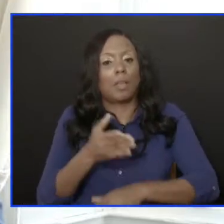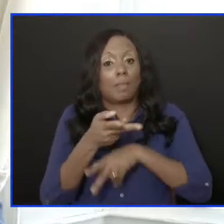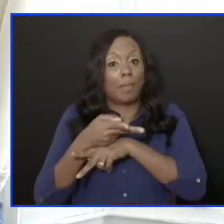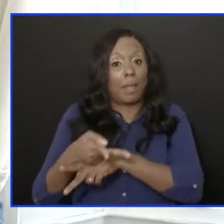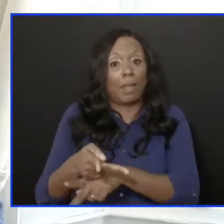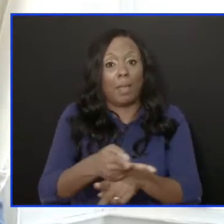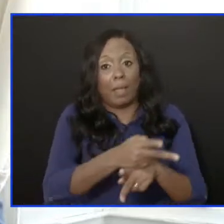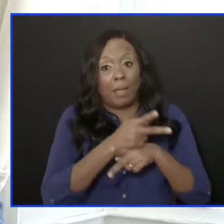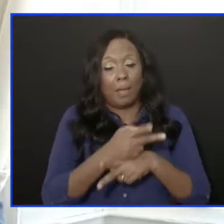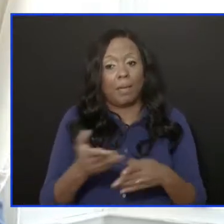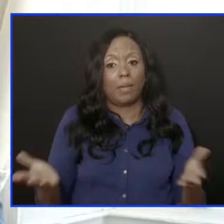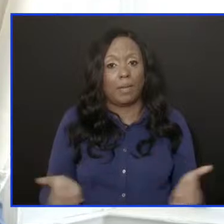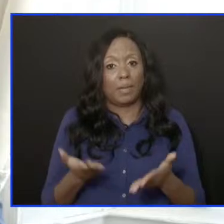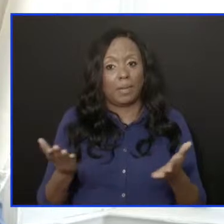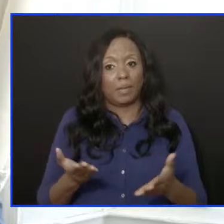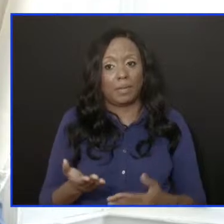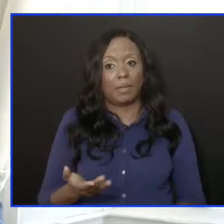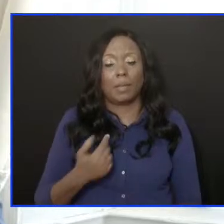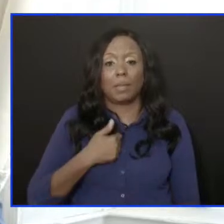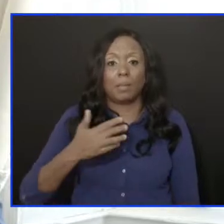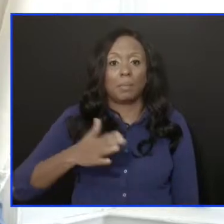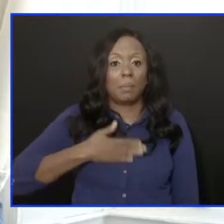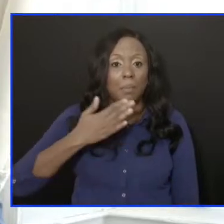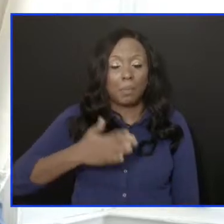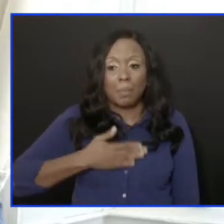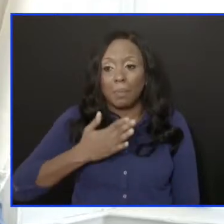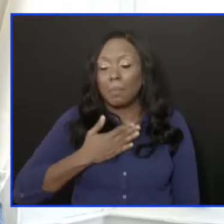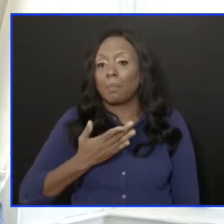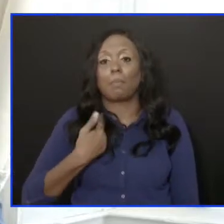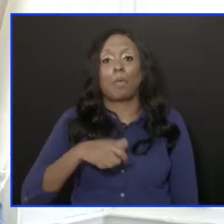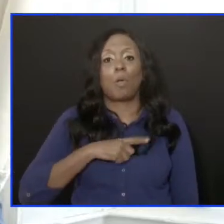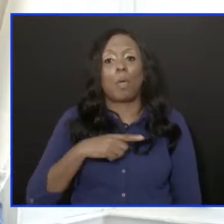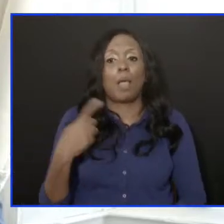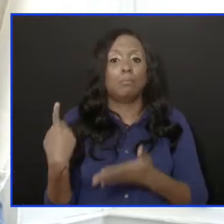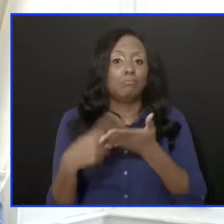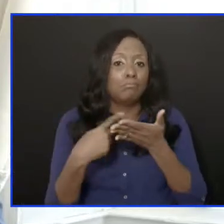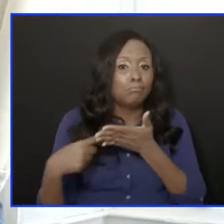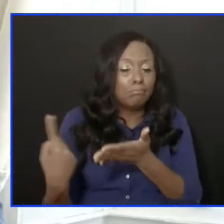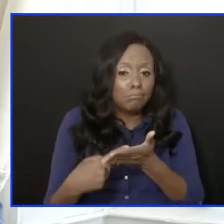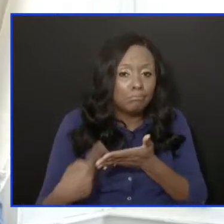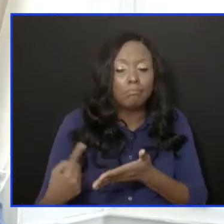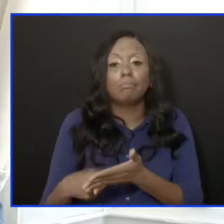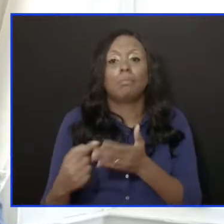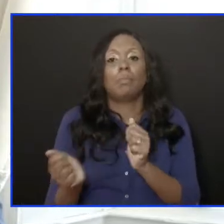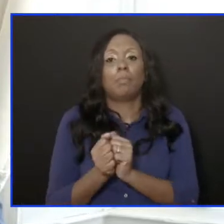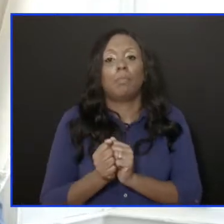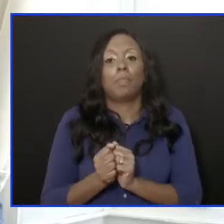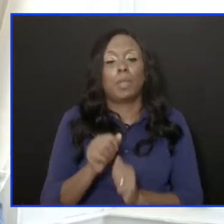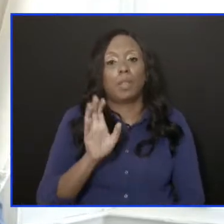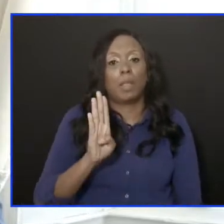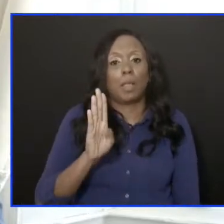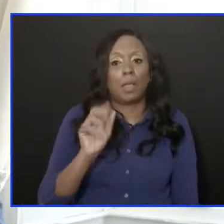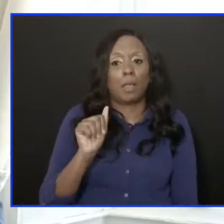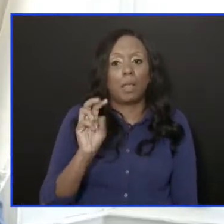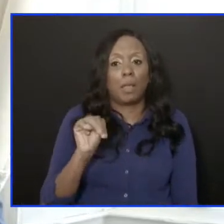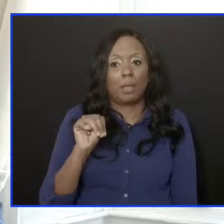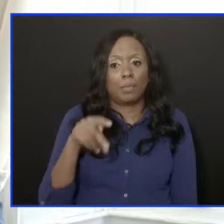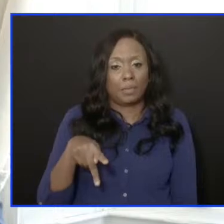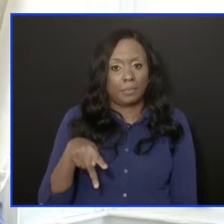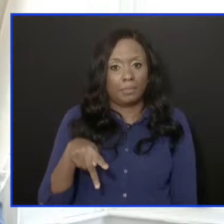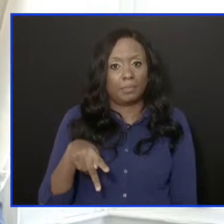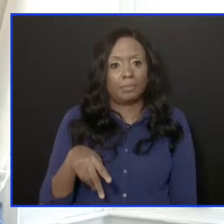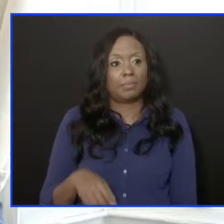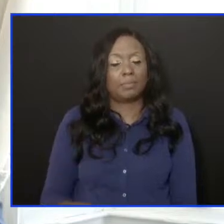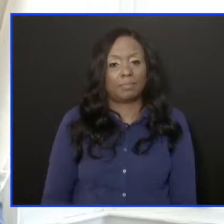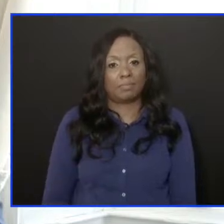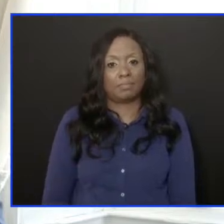very pleased to announce to you that we continue to have discussions, certainly with BAMP, and I'm sure they'll speak about that later.